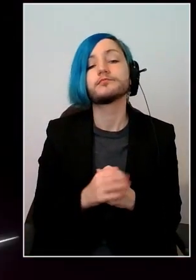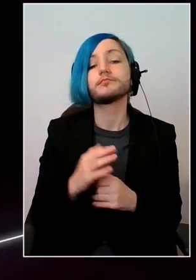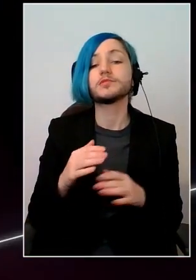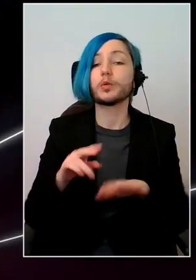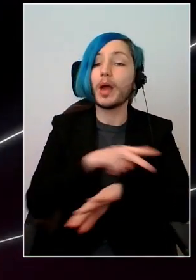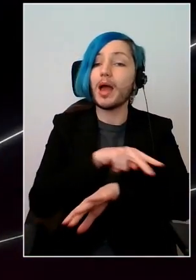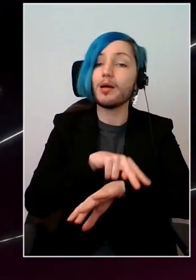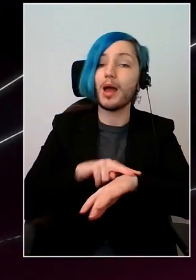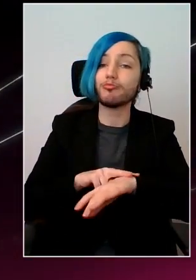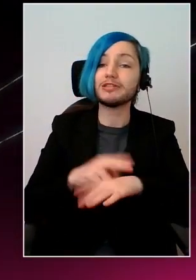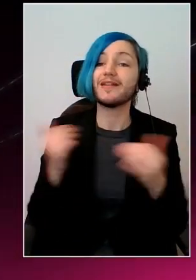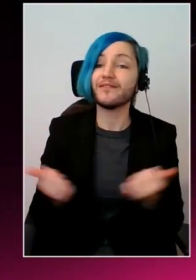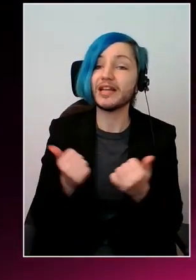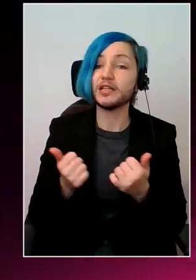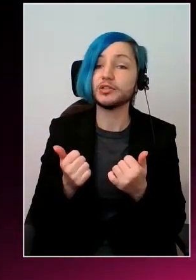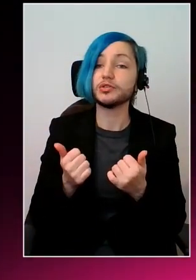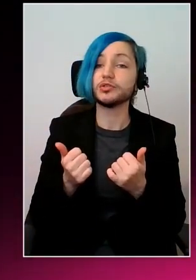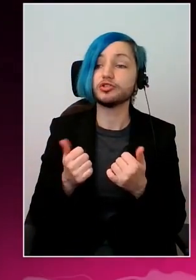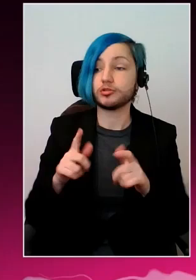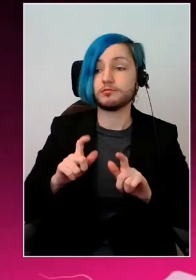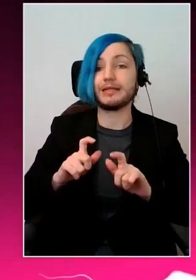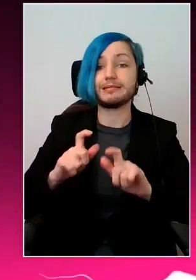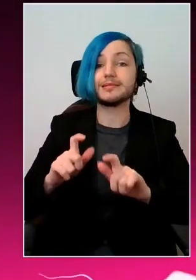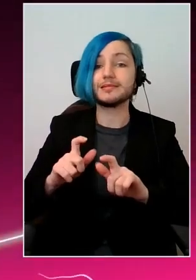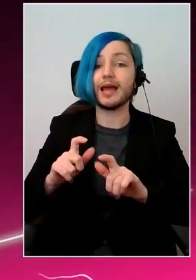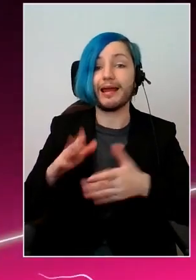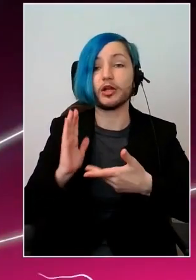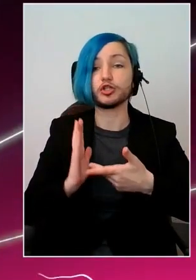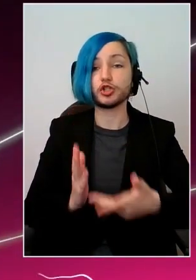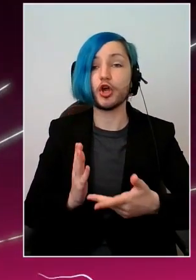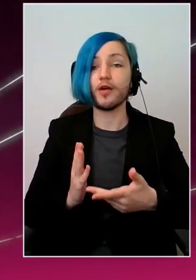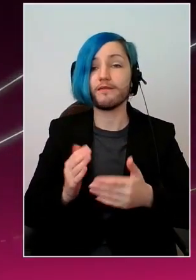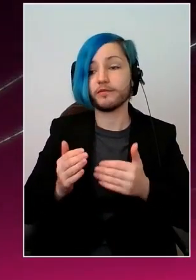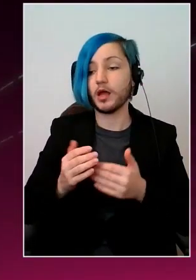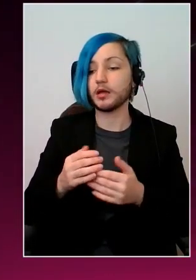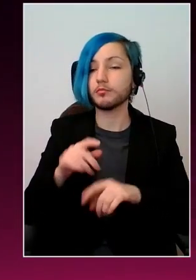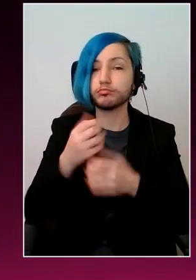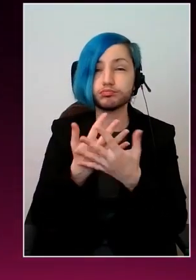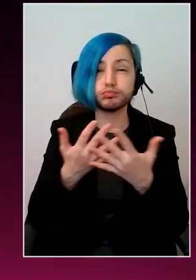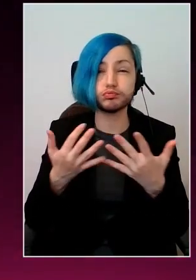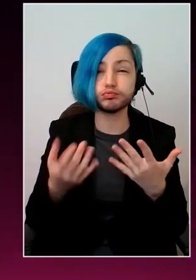stay in the service and complete careers with numerous further opportunities for